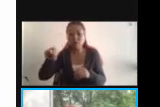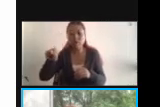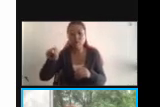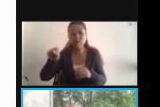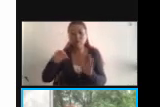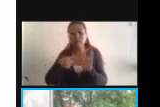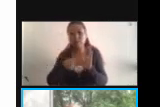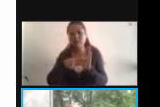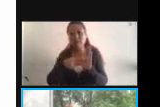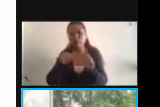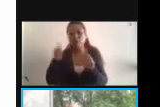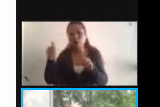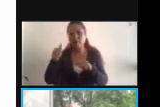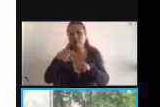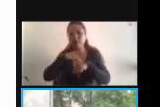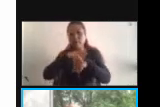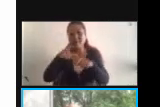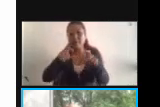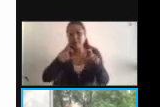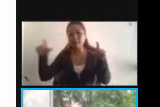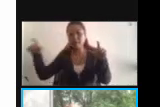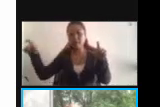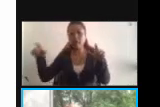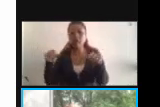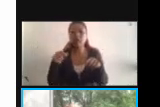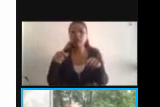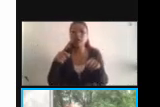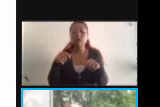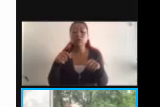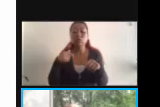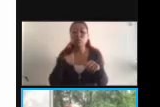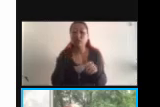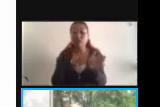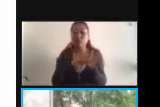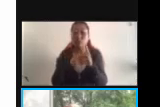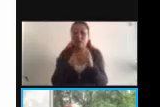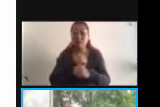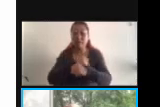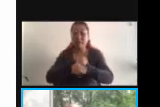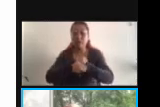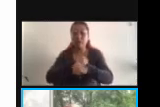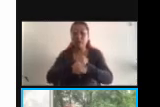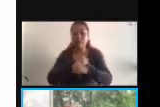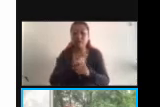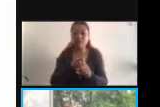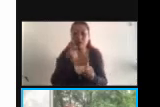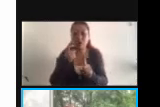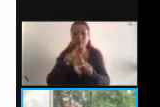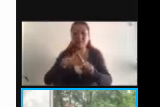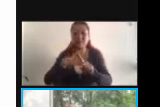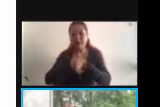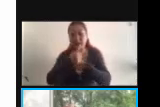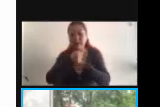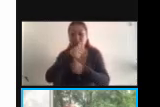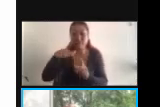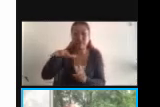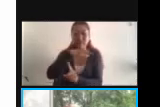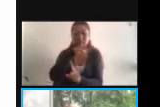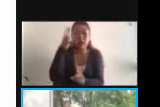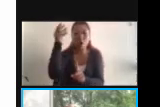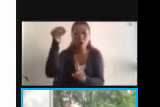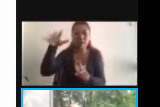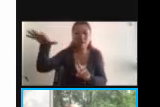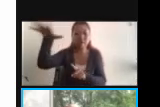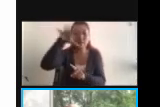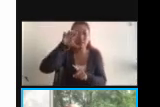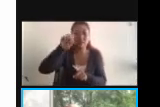planet such as Mars, we require protection from the hazardous conditions of the space. And that